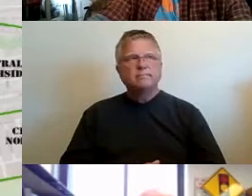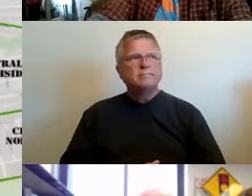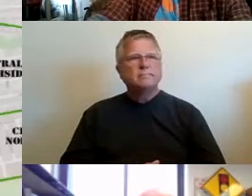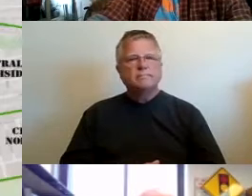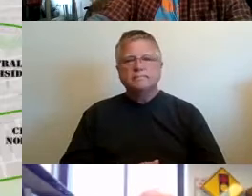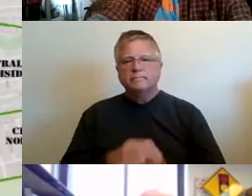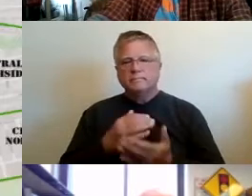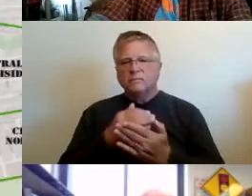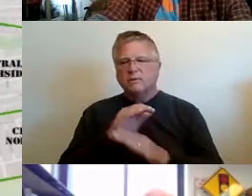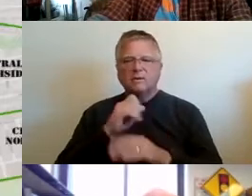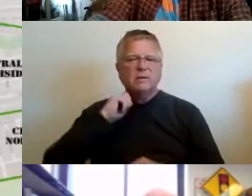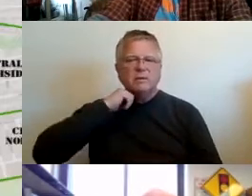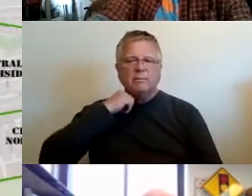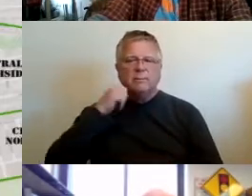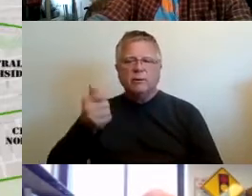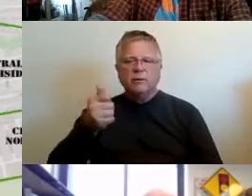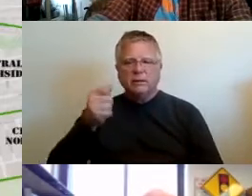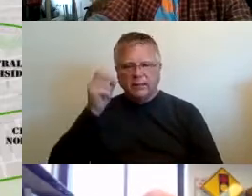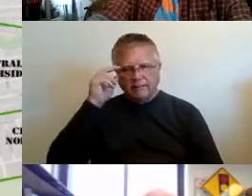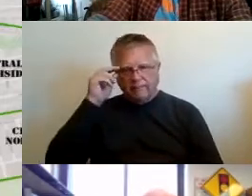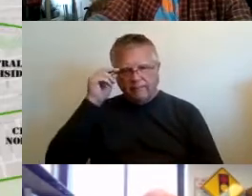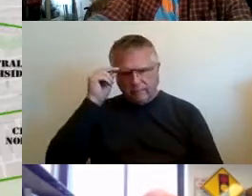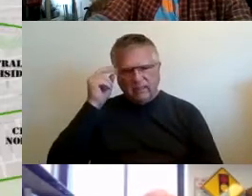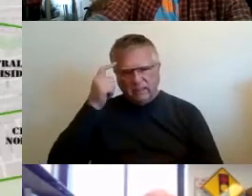Panini, you muted yourself, I think.